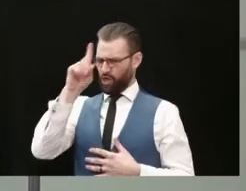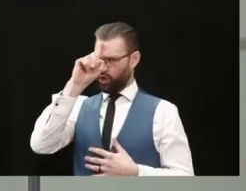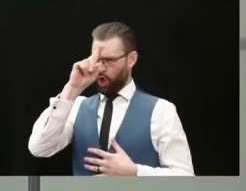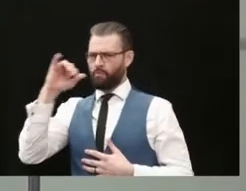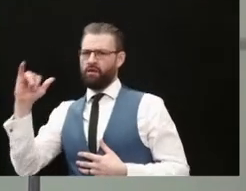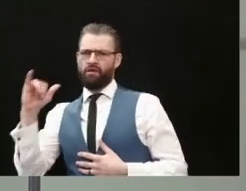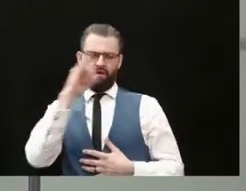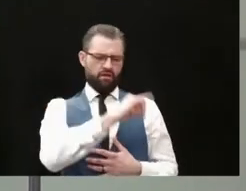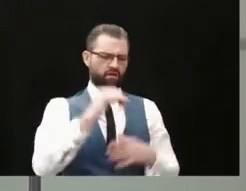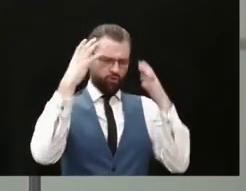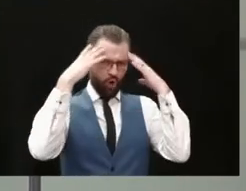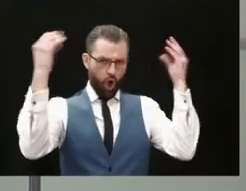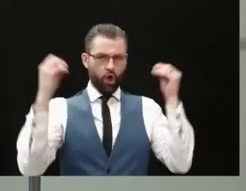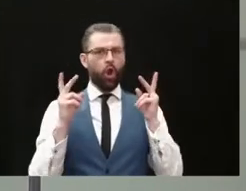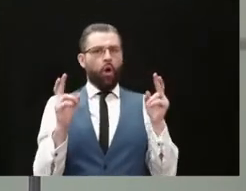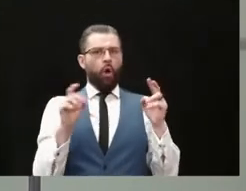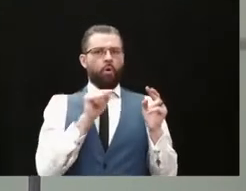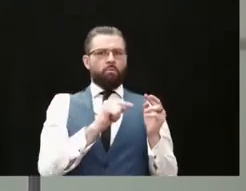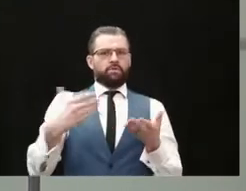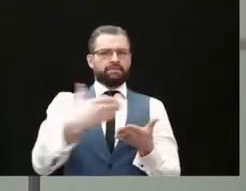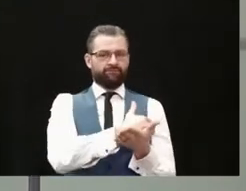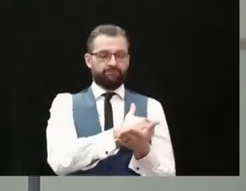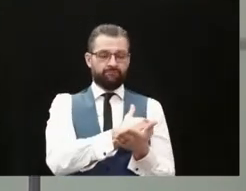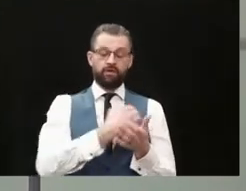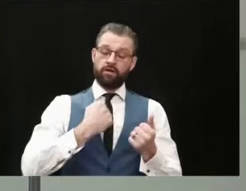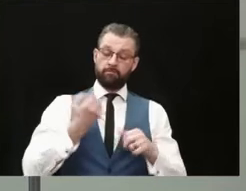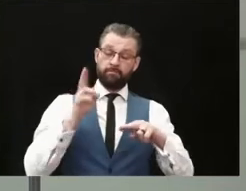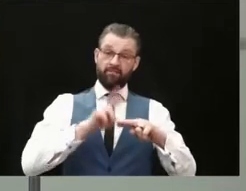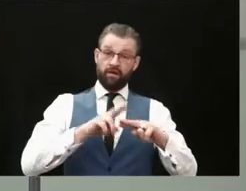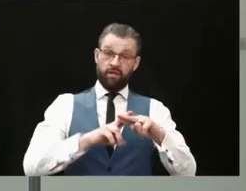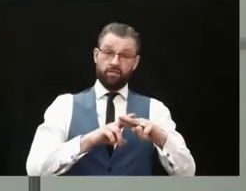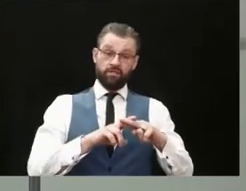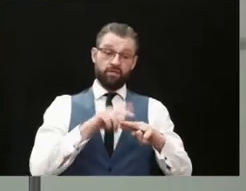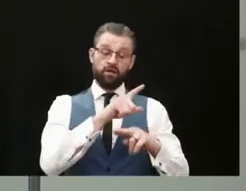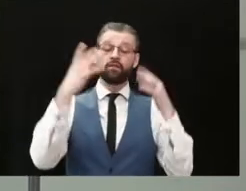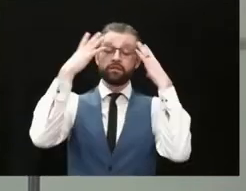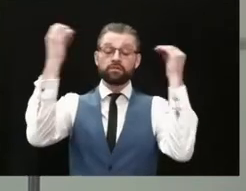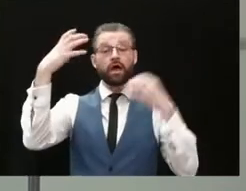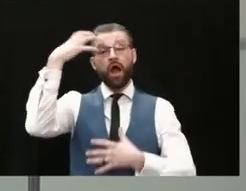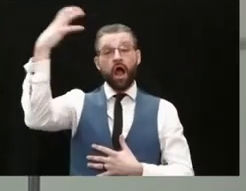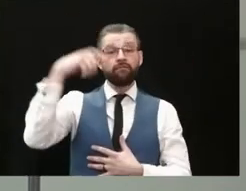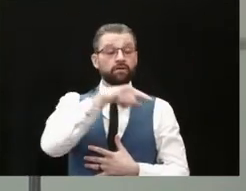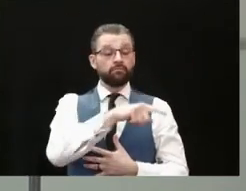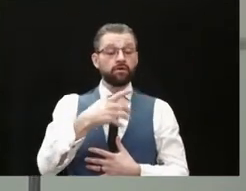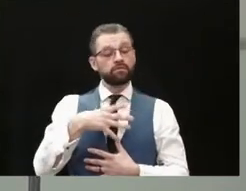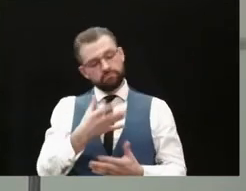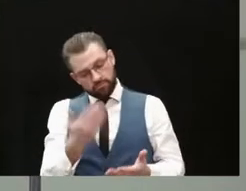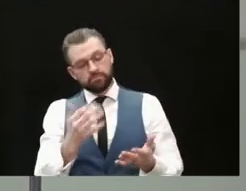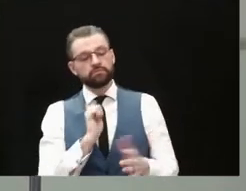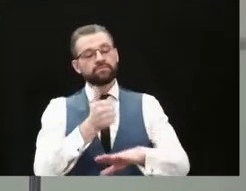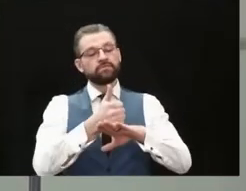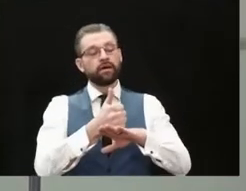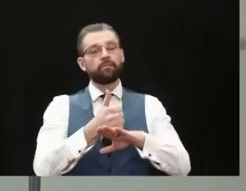Holland, hoping that they would be safe. And my father was commissioned by the Dutch government to start up a